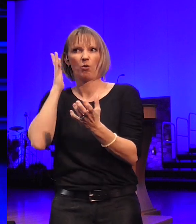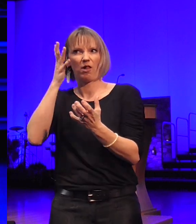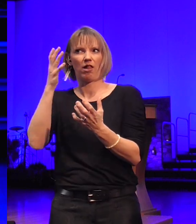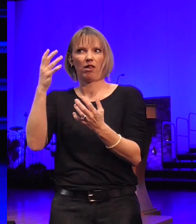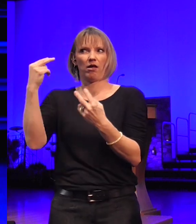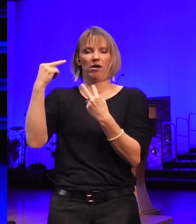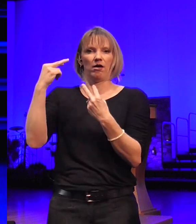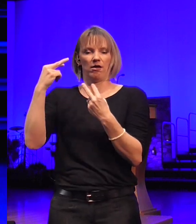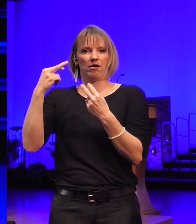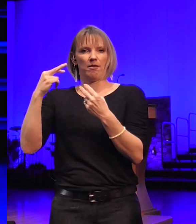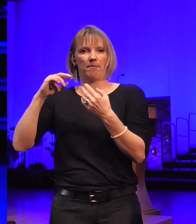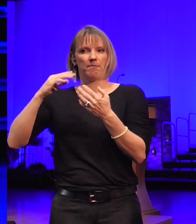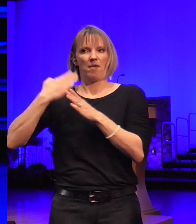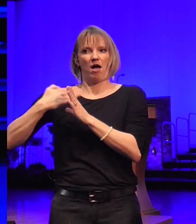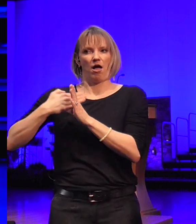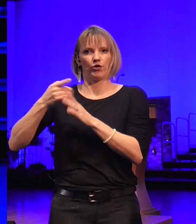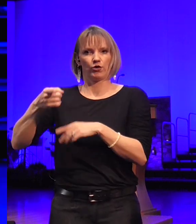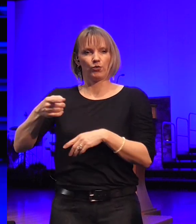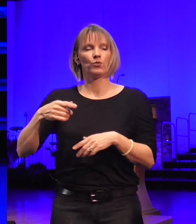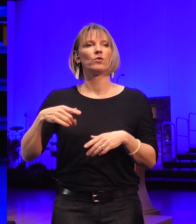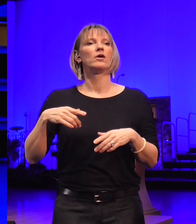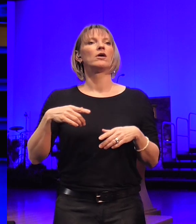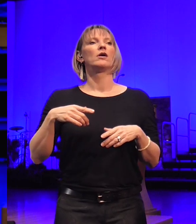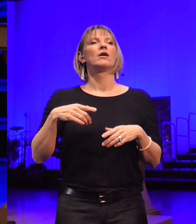today, what are you graduating from?